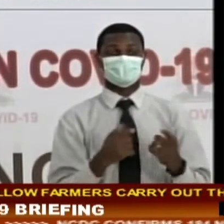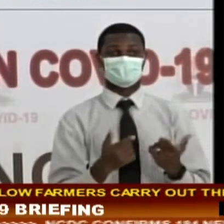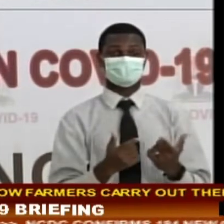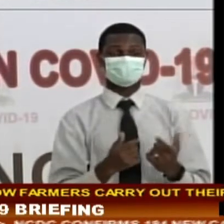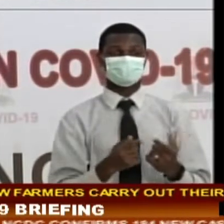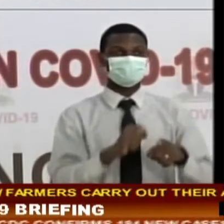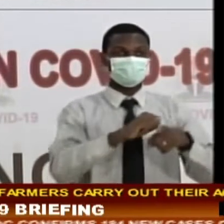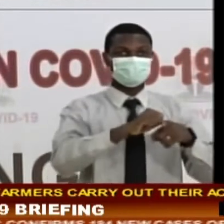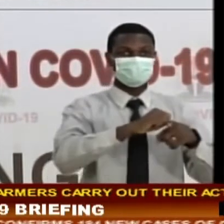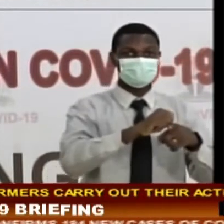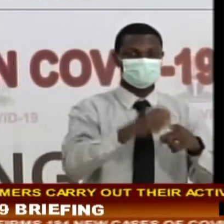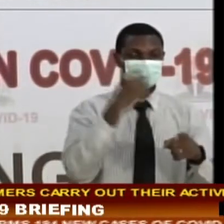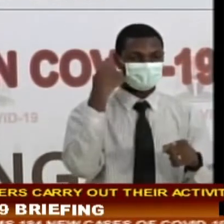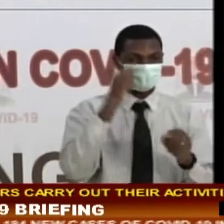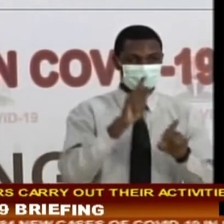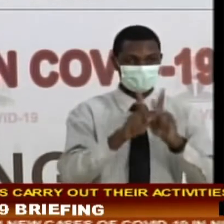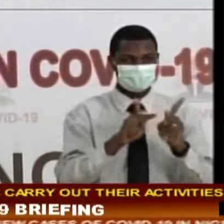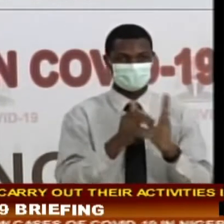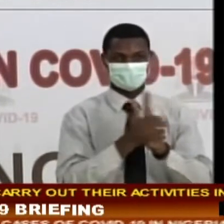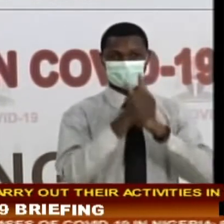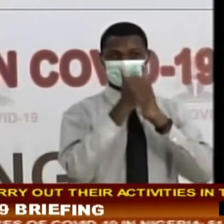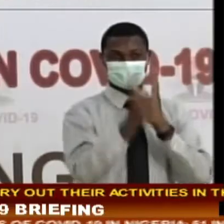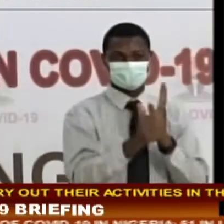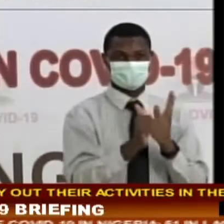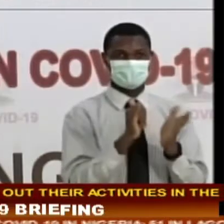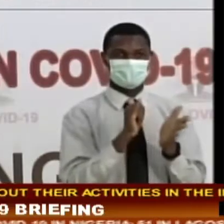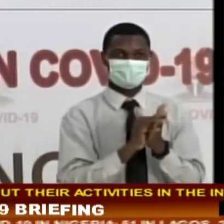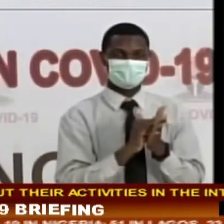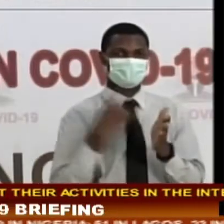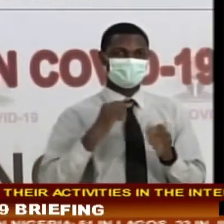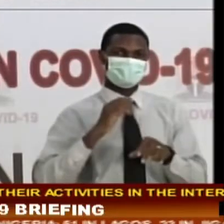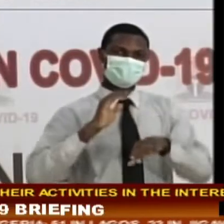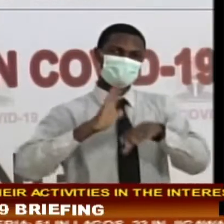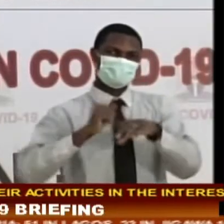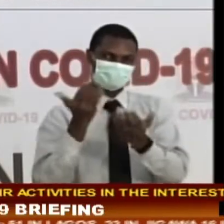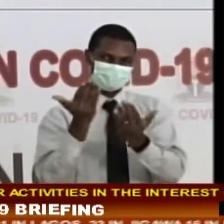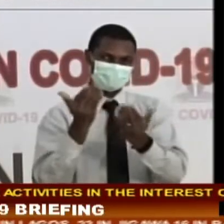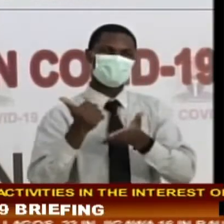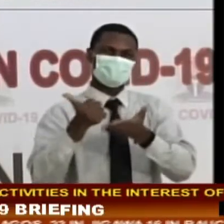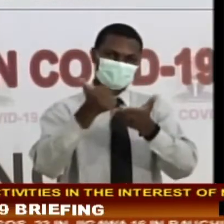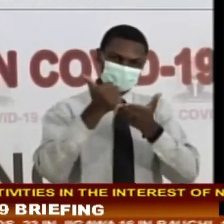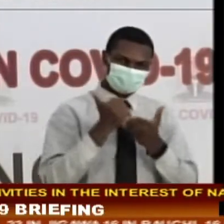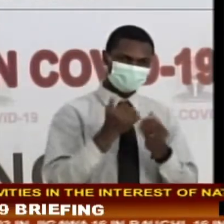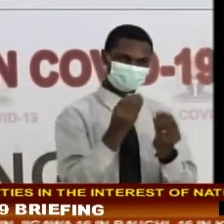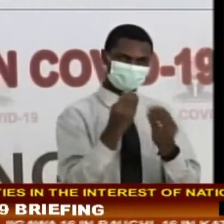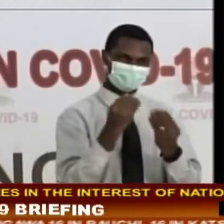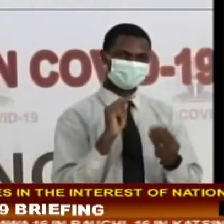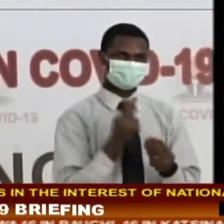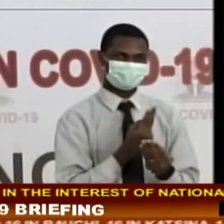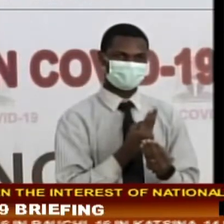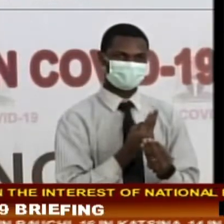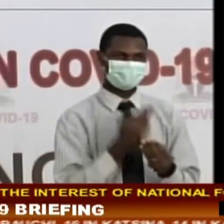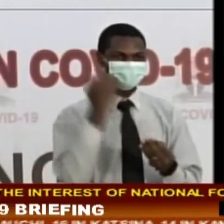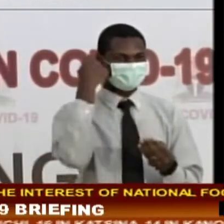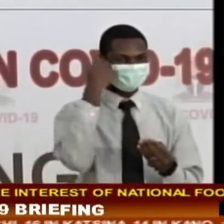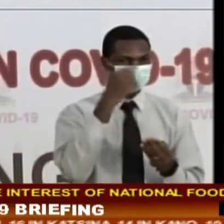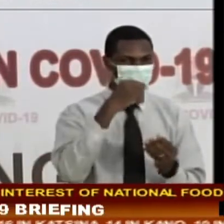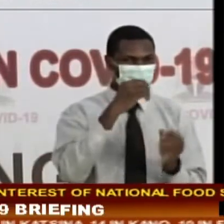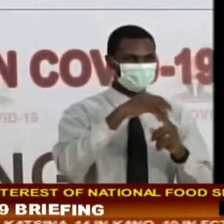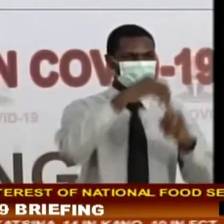training has also been requested for some of the health systems who have had little